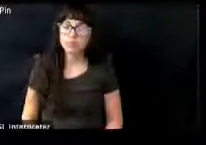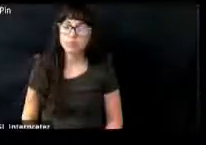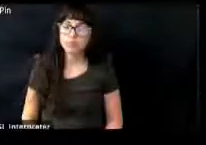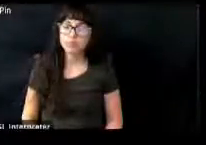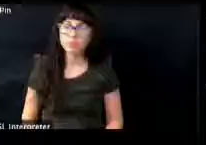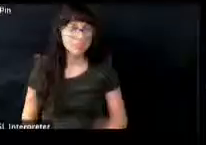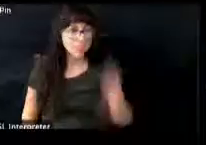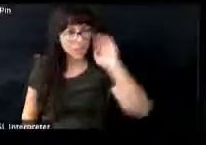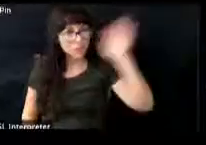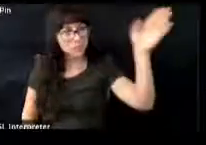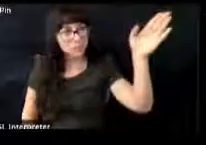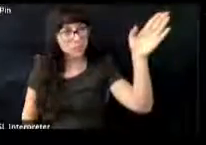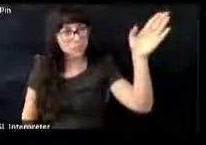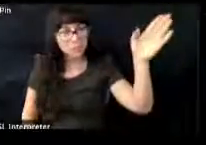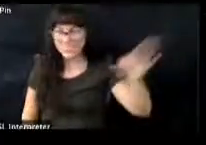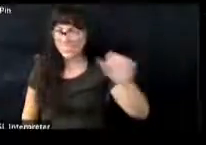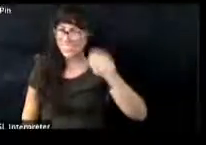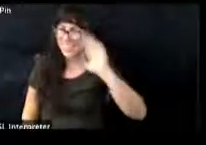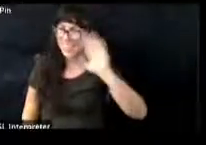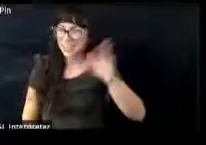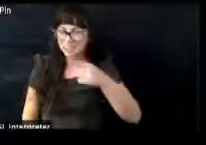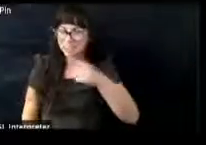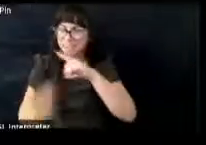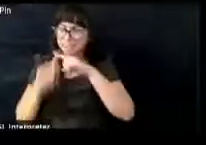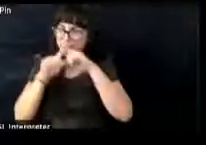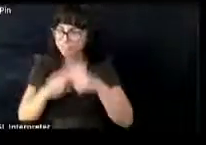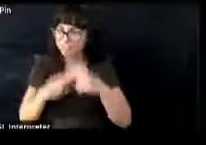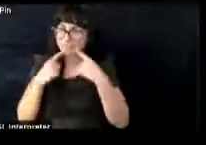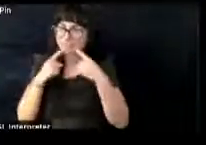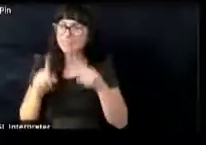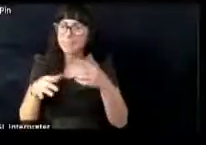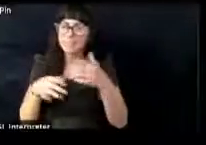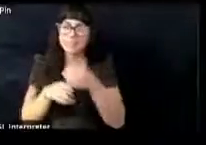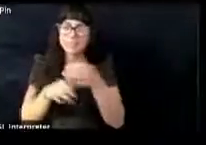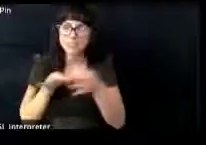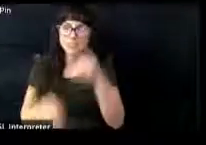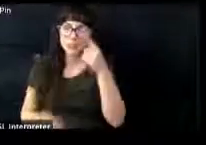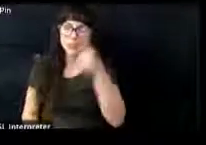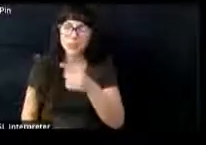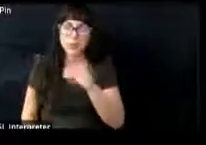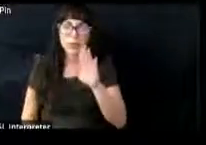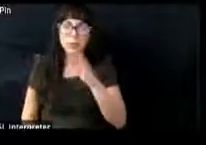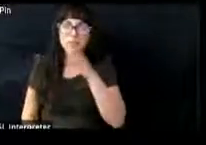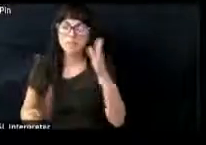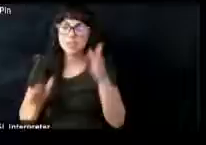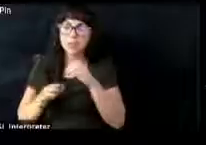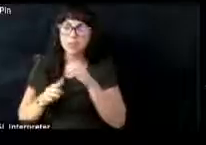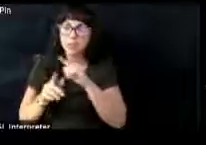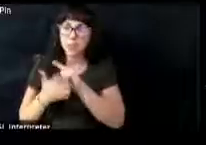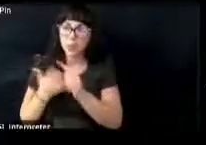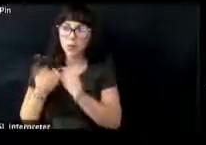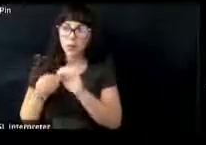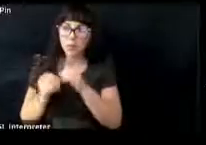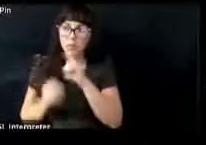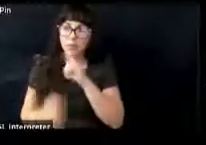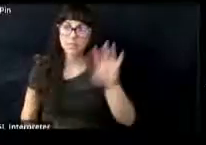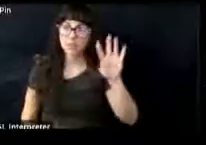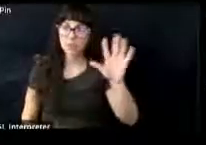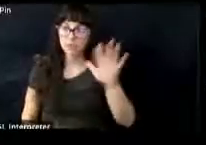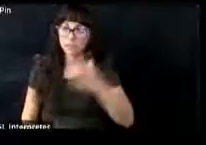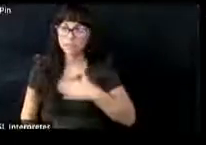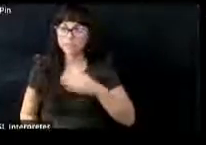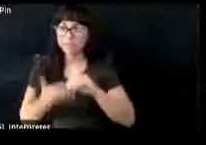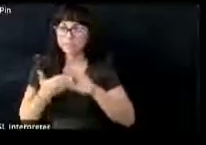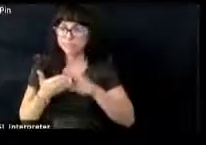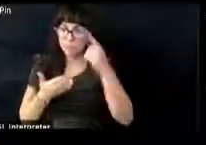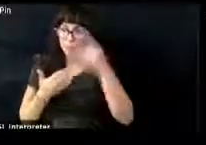Hello. Yes, hello. You are unmuted. I have a couple of brief instructions for you. Your speaker order number will be number 45, if you'll please make note of that